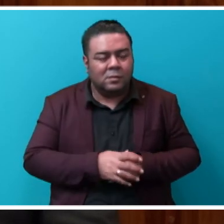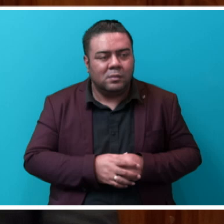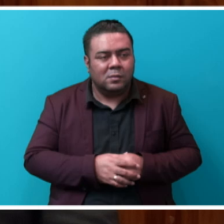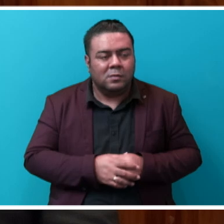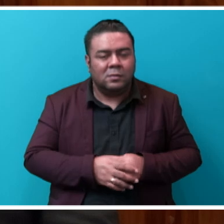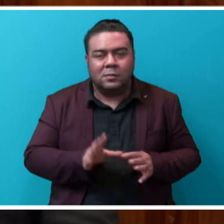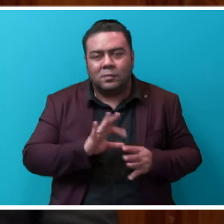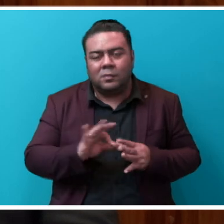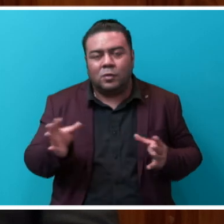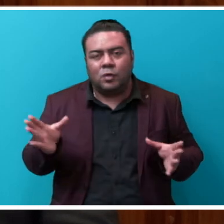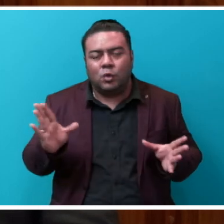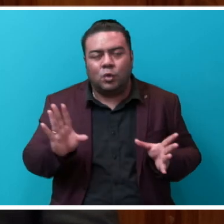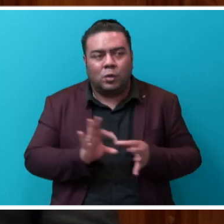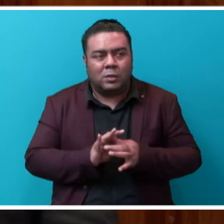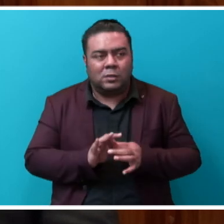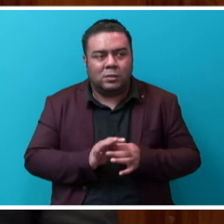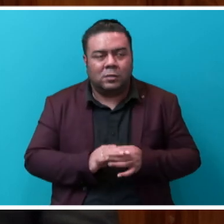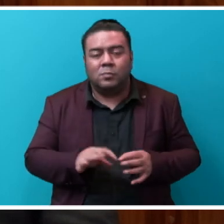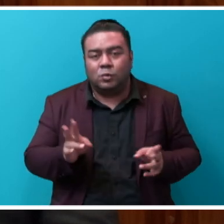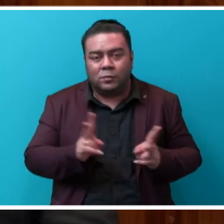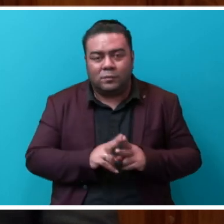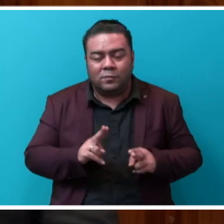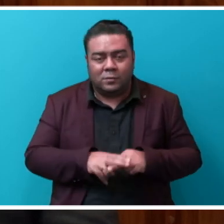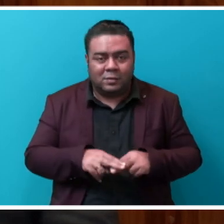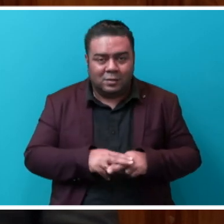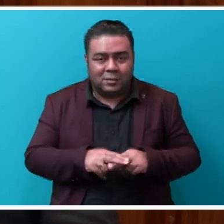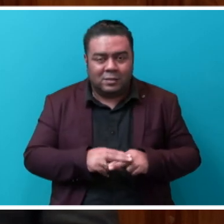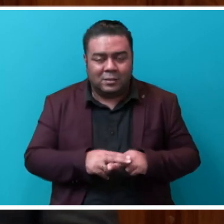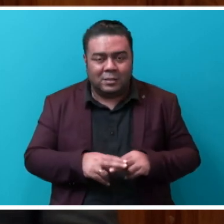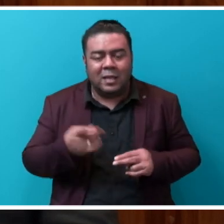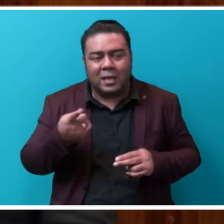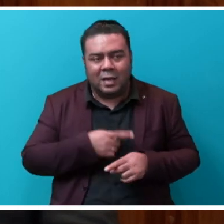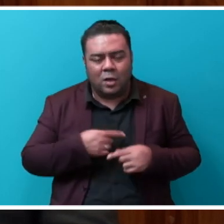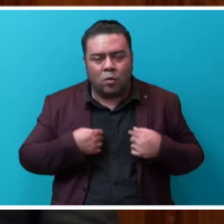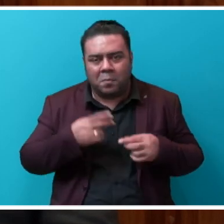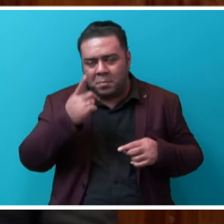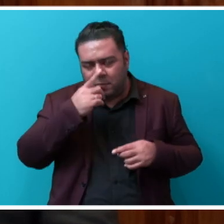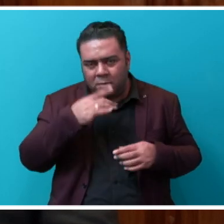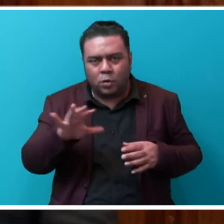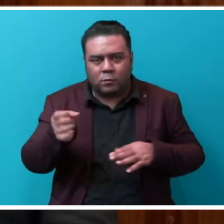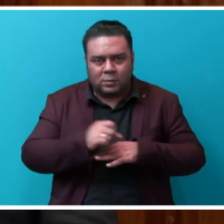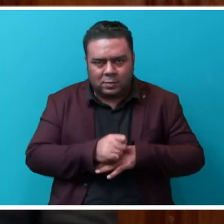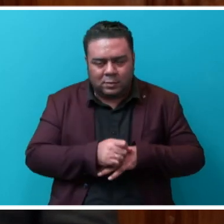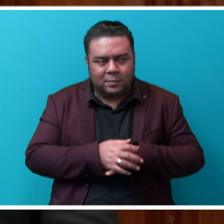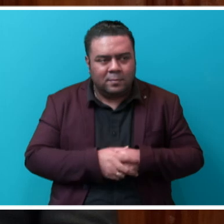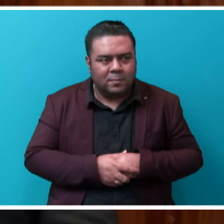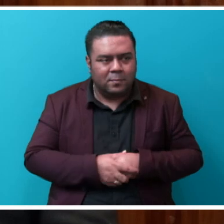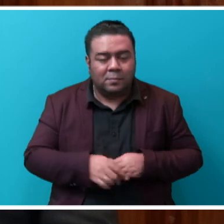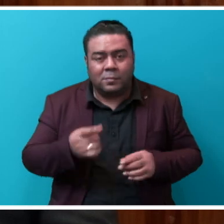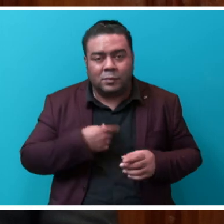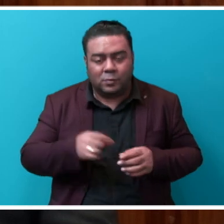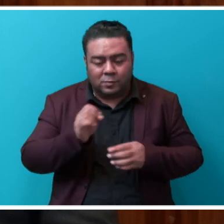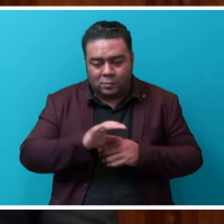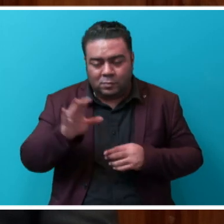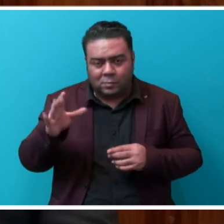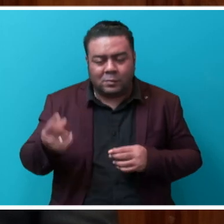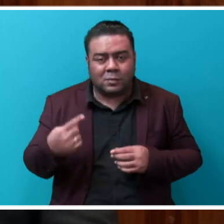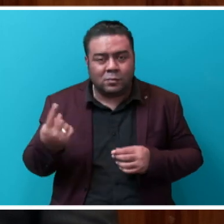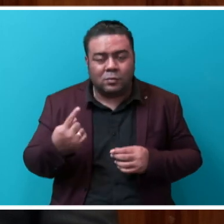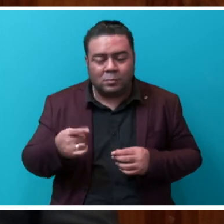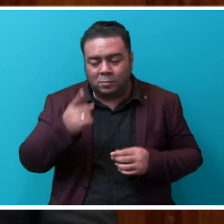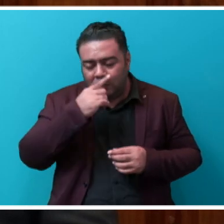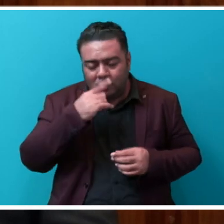invaluable connection between Fiji and our people abroad. To our stakeholders and every Fijian